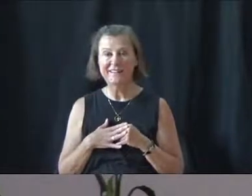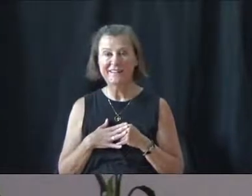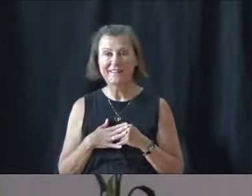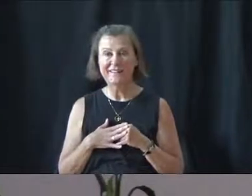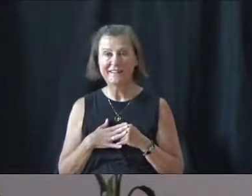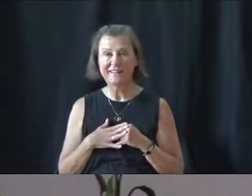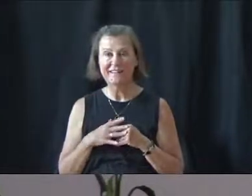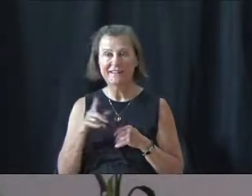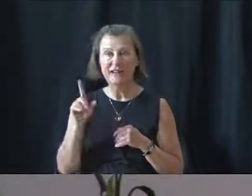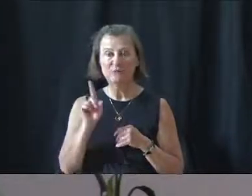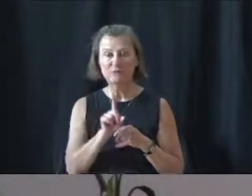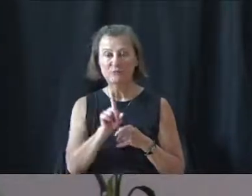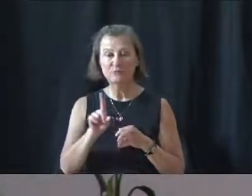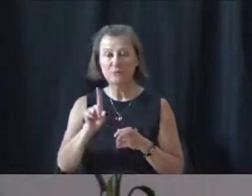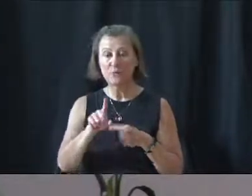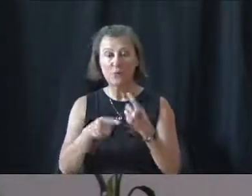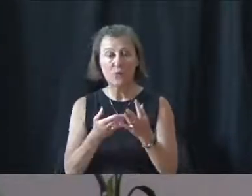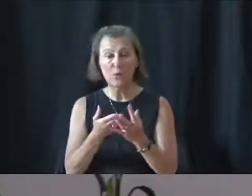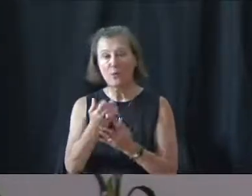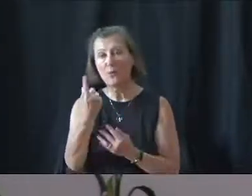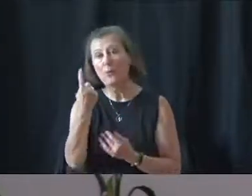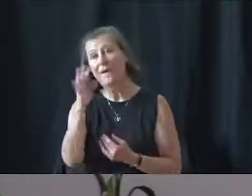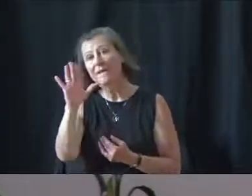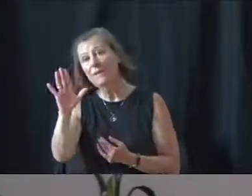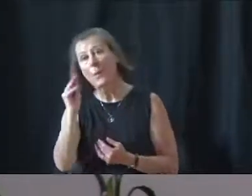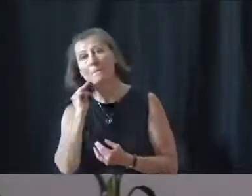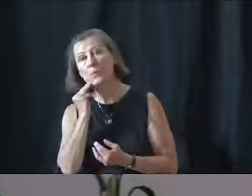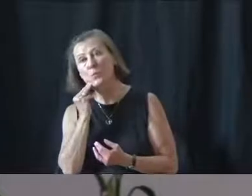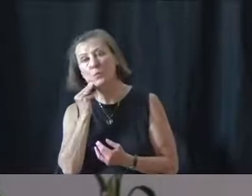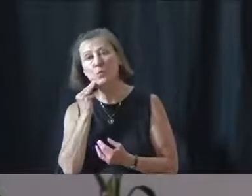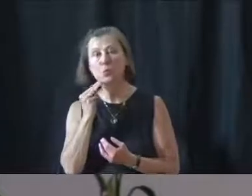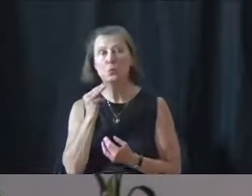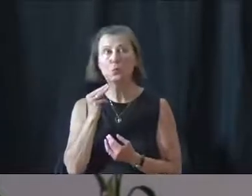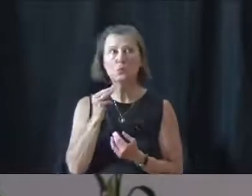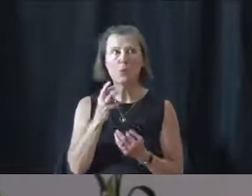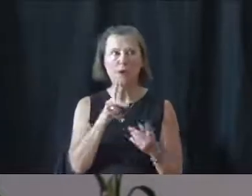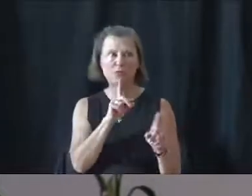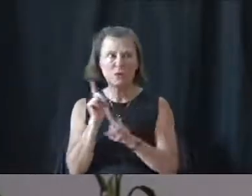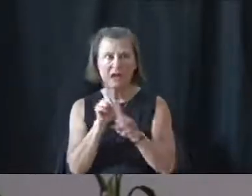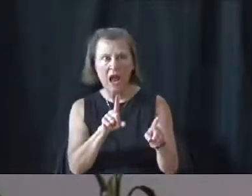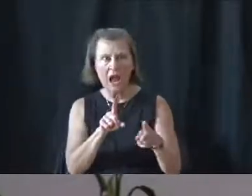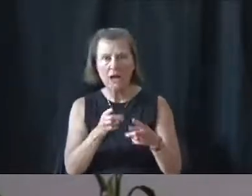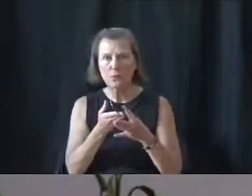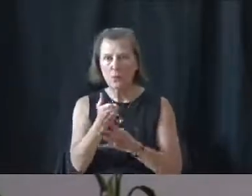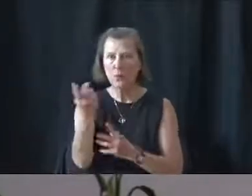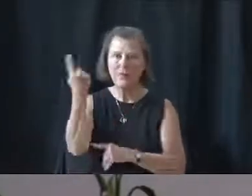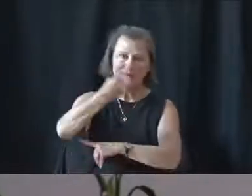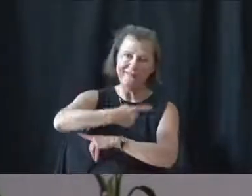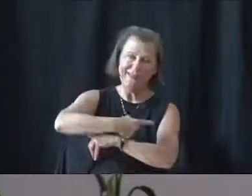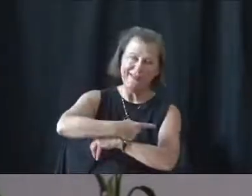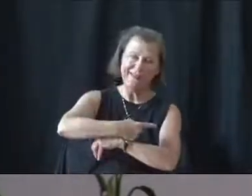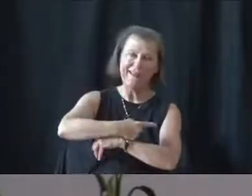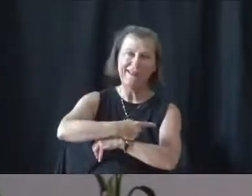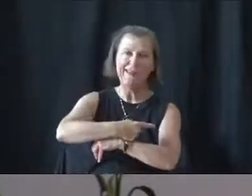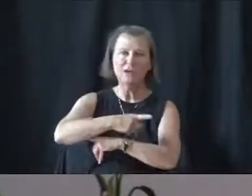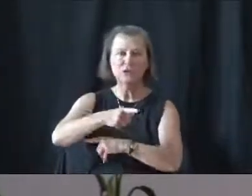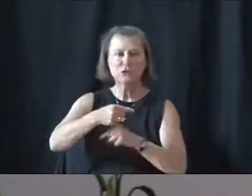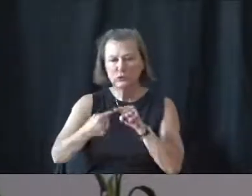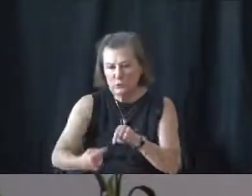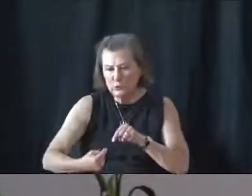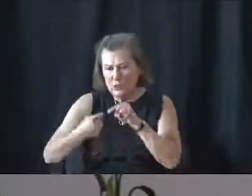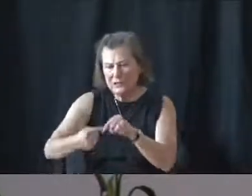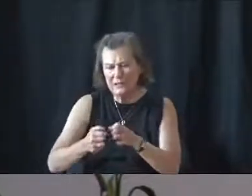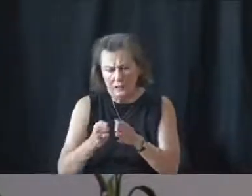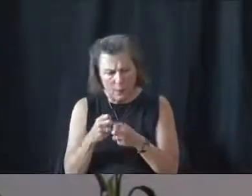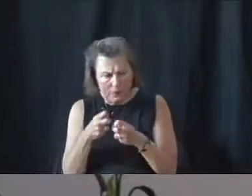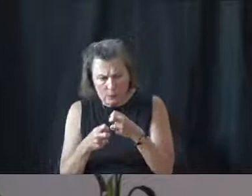As you go through one of your moods or reactions during the day, or you're struggling with a